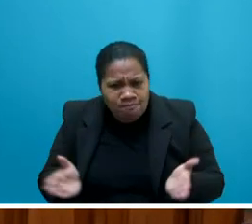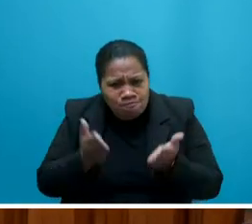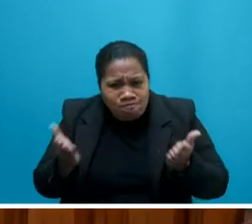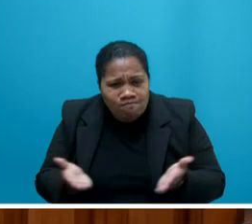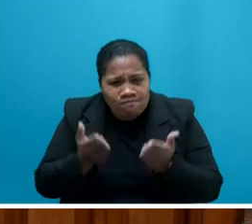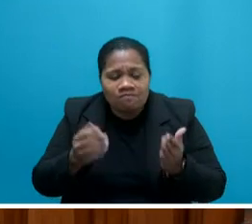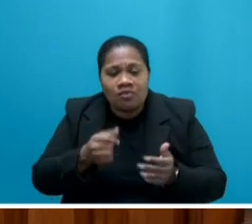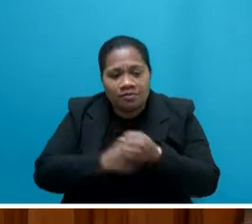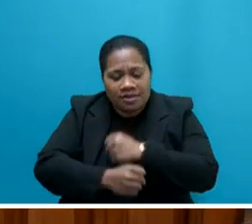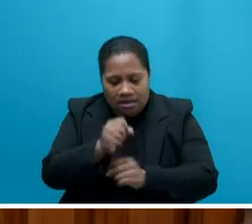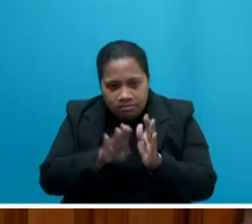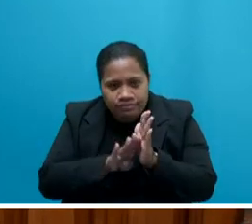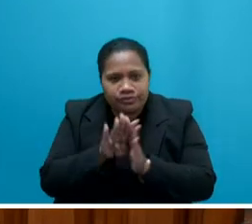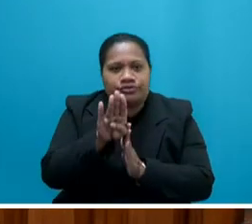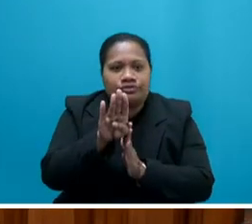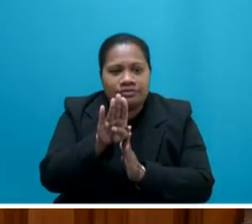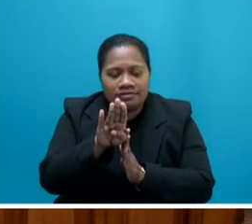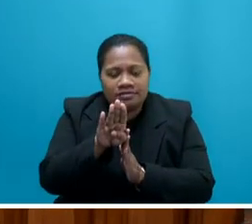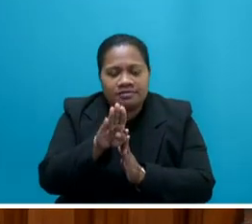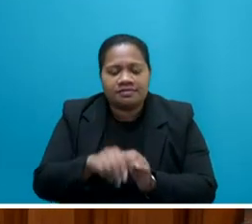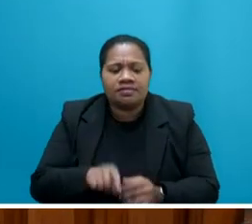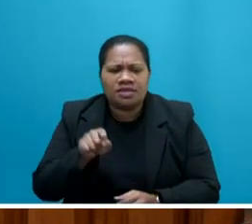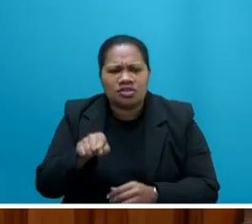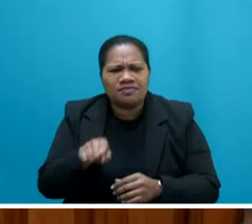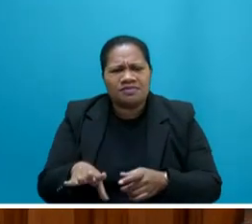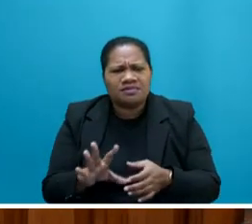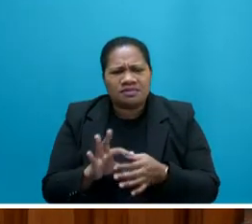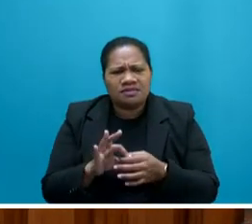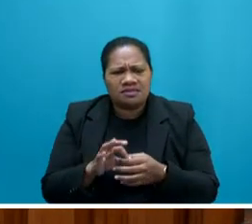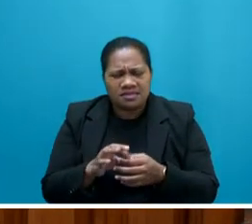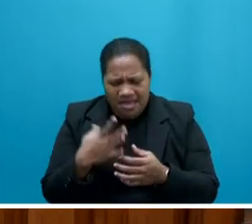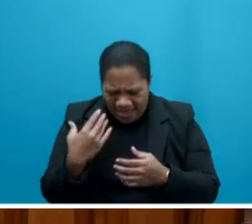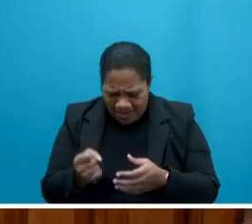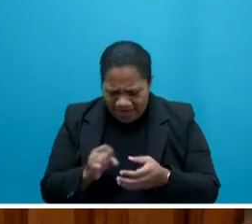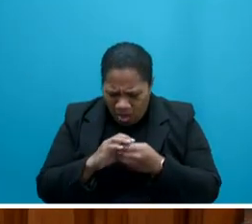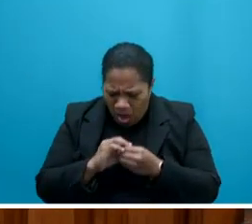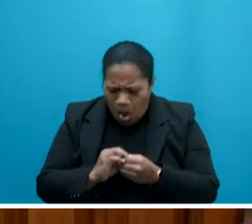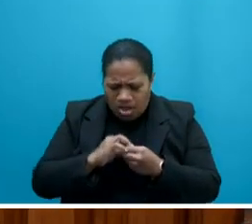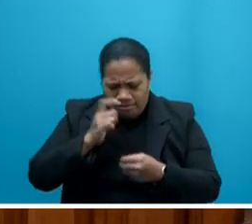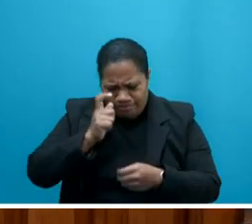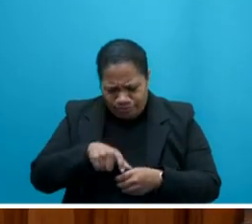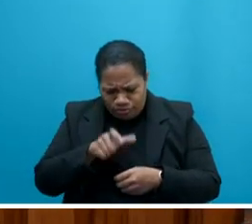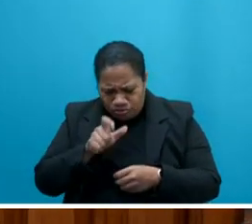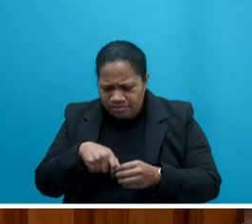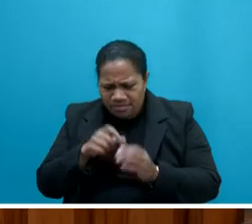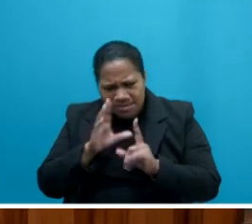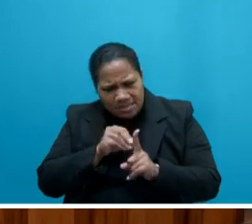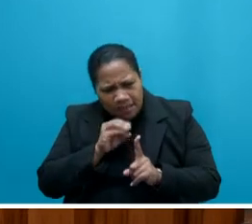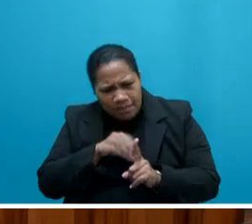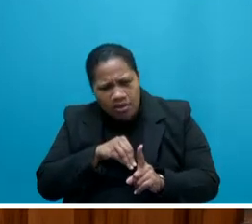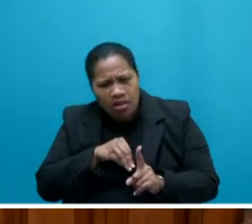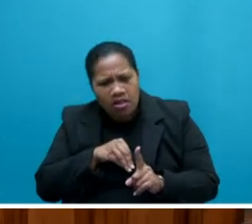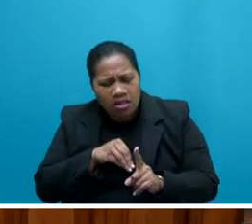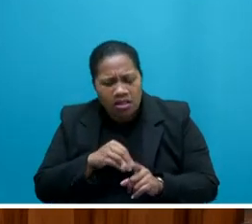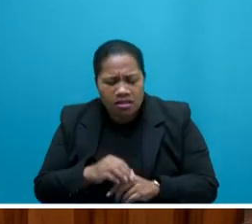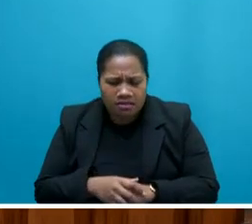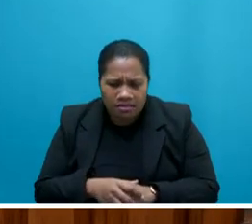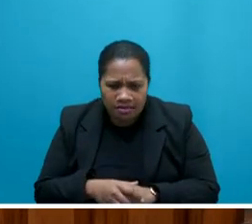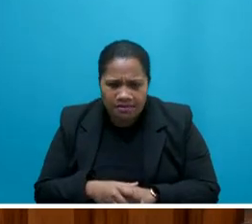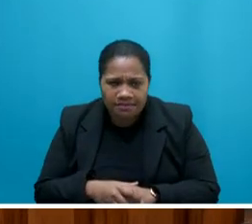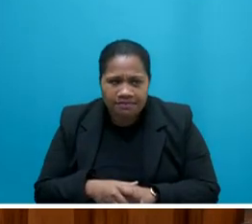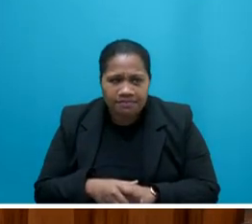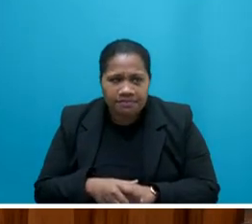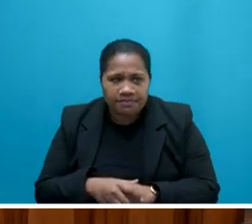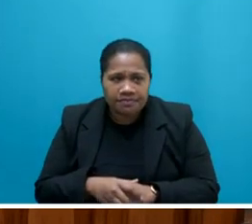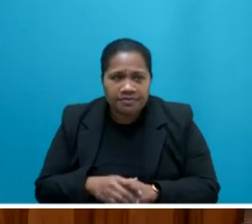tool is your own personal example. Number three, a real leader faces the music even when he does not